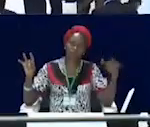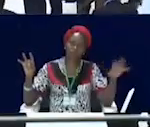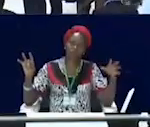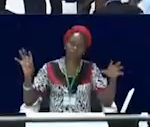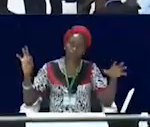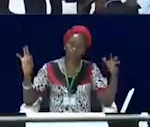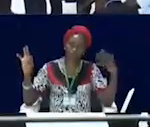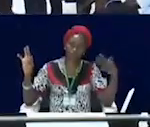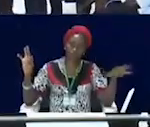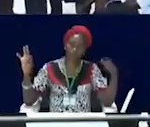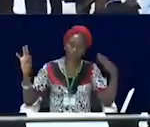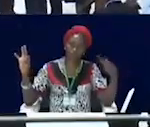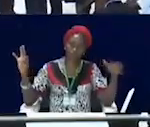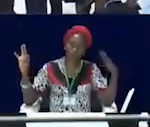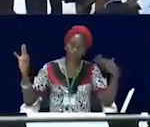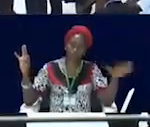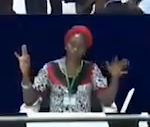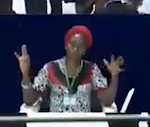Nine.